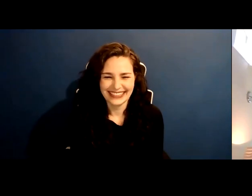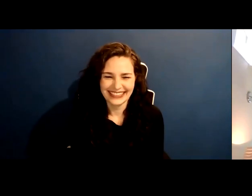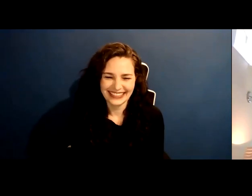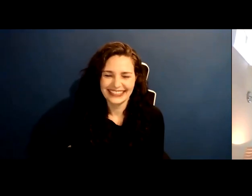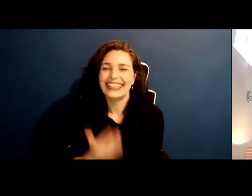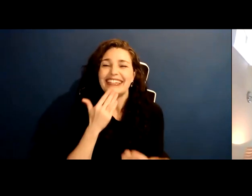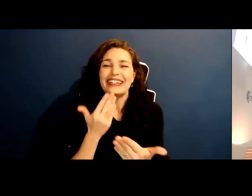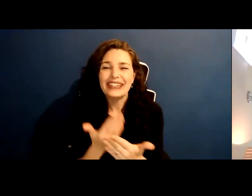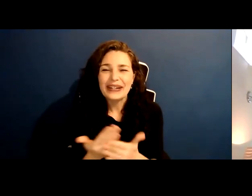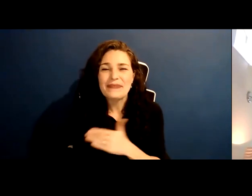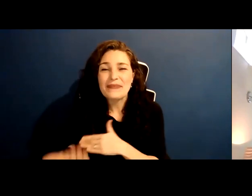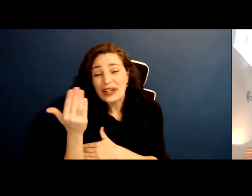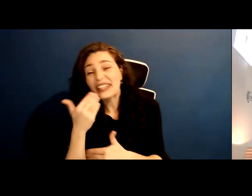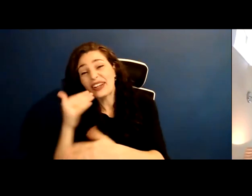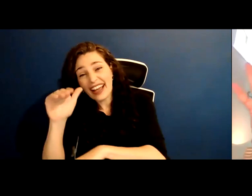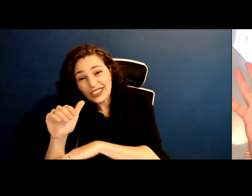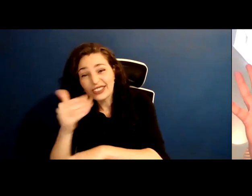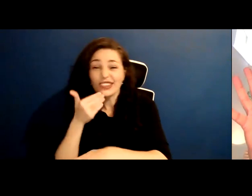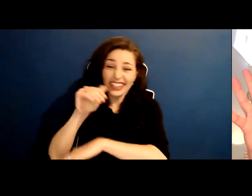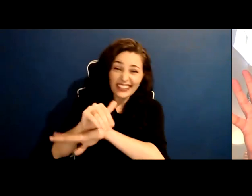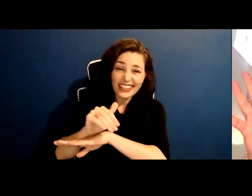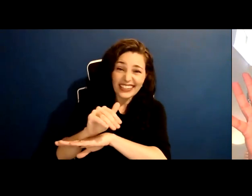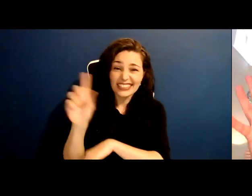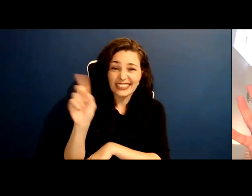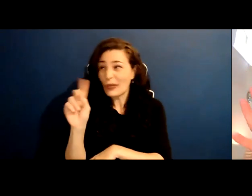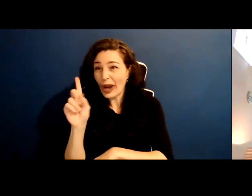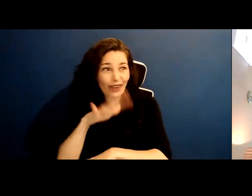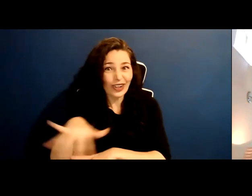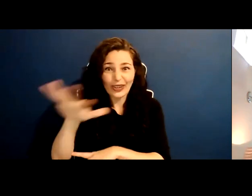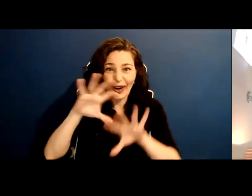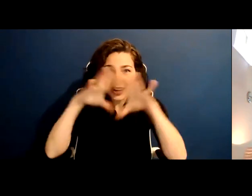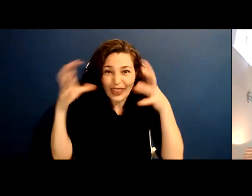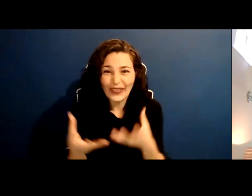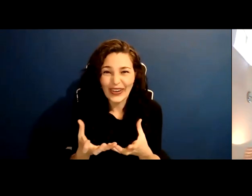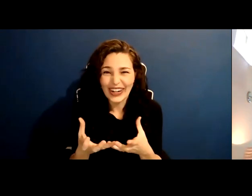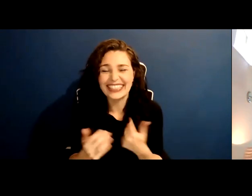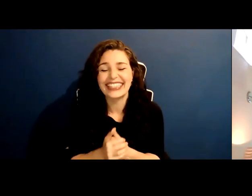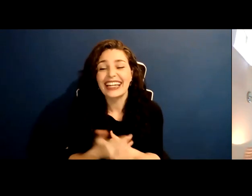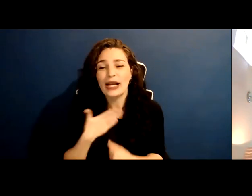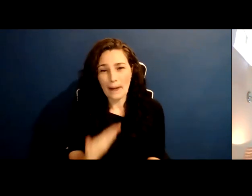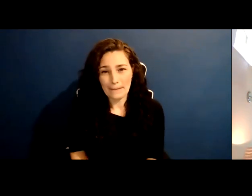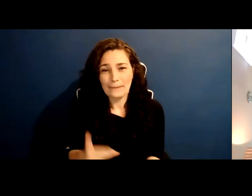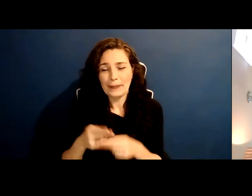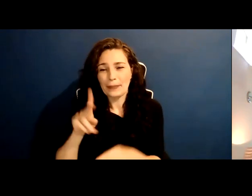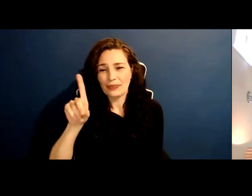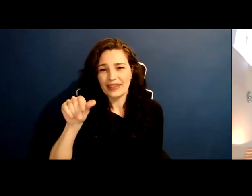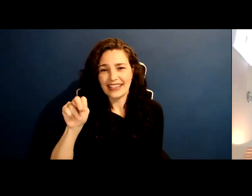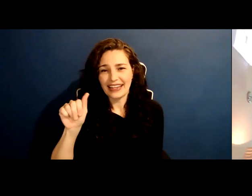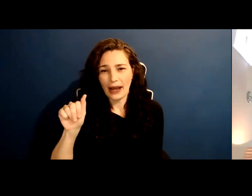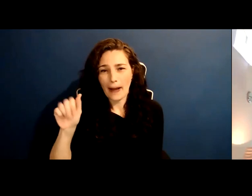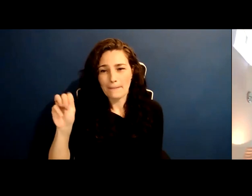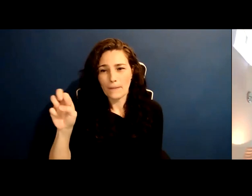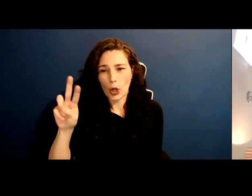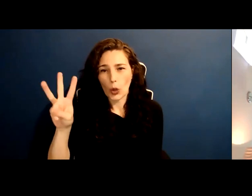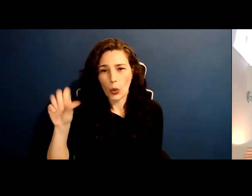Good morning, good afternoon, good evening, wherever you are. My name is Dana Merwin.